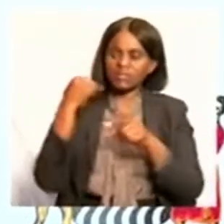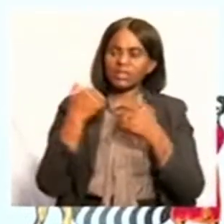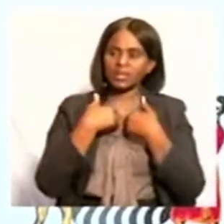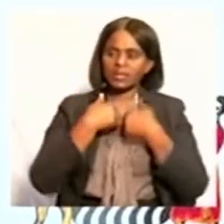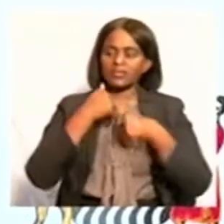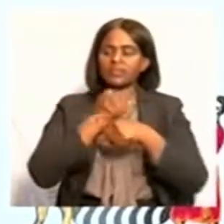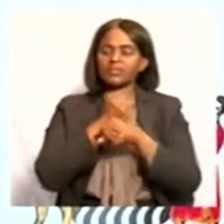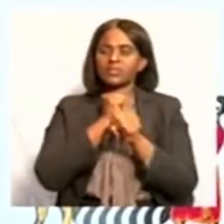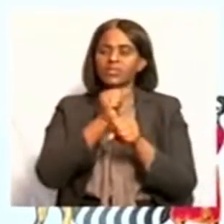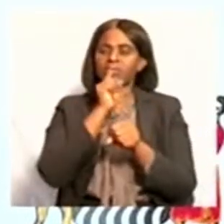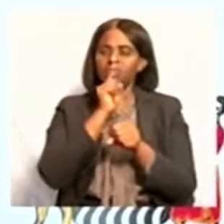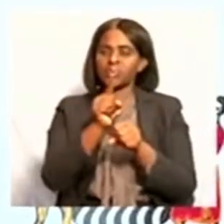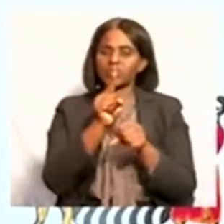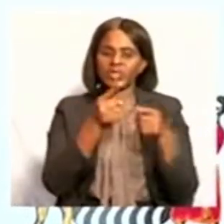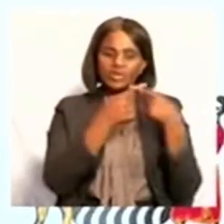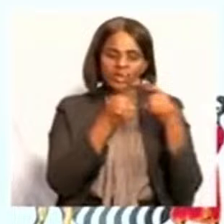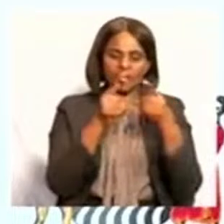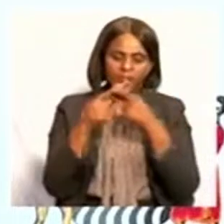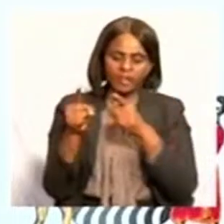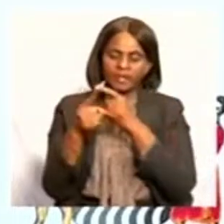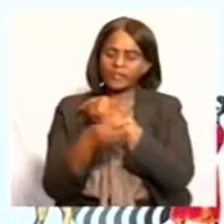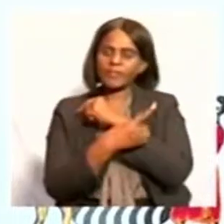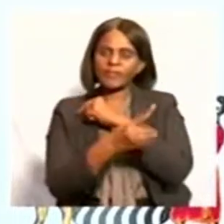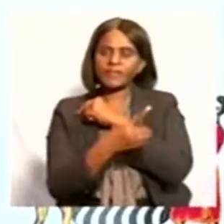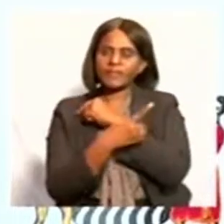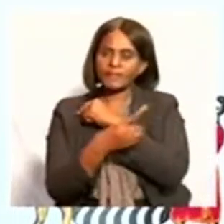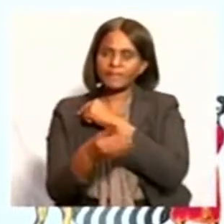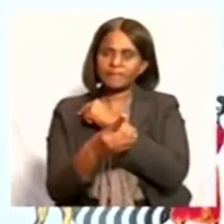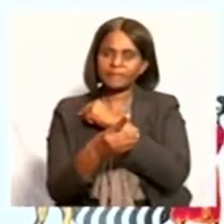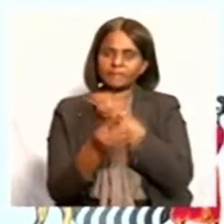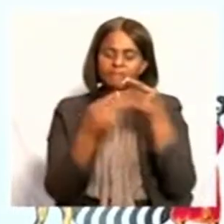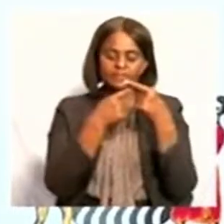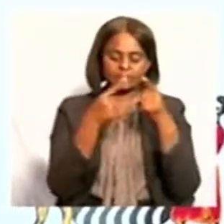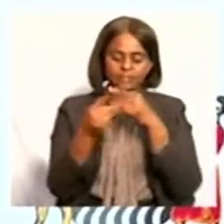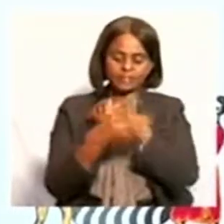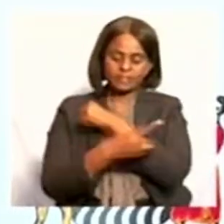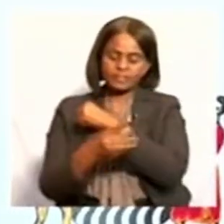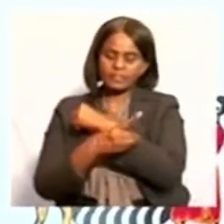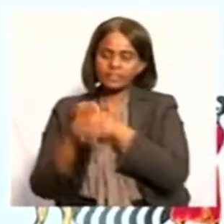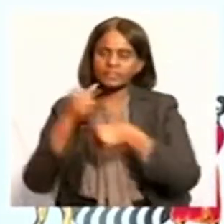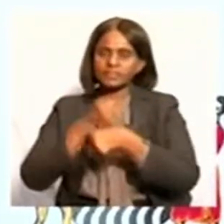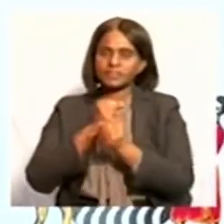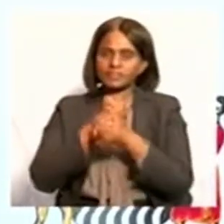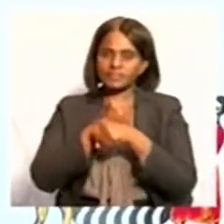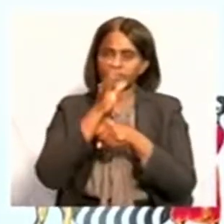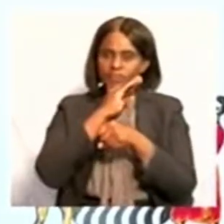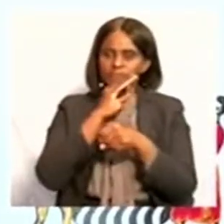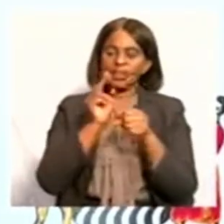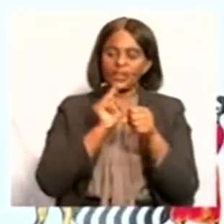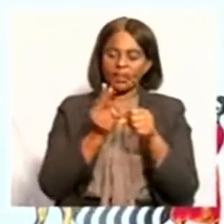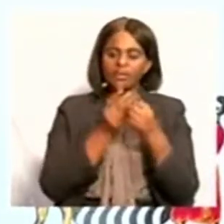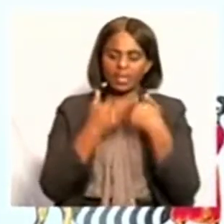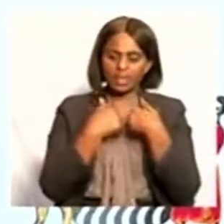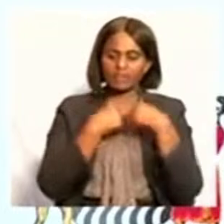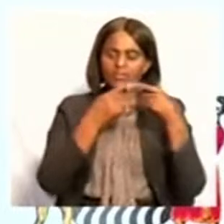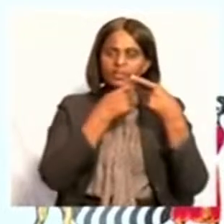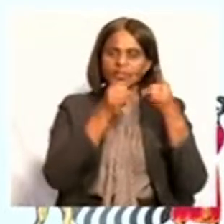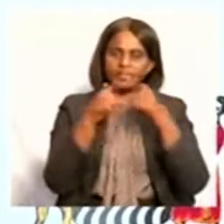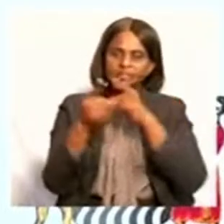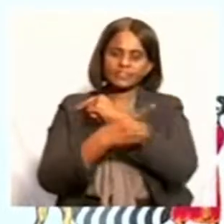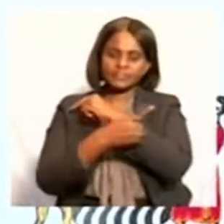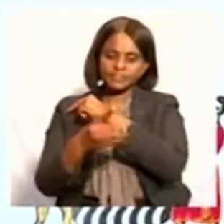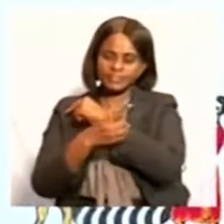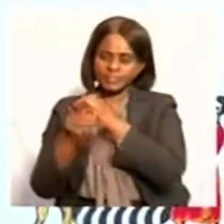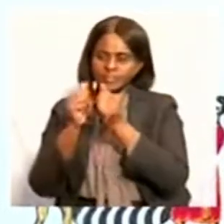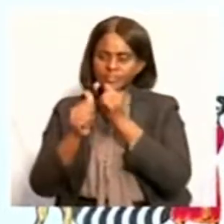ensured that different departments are created. So we have in place different